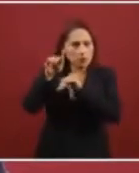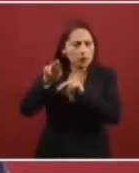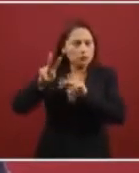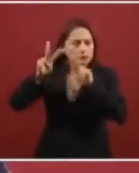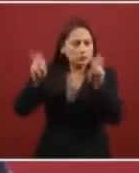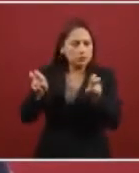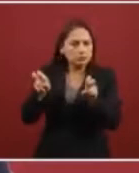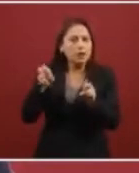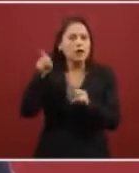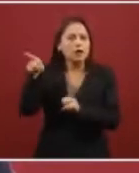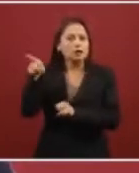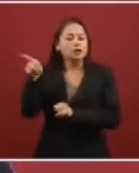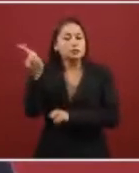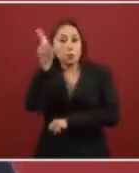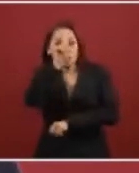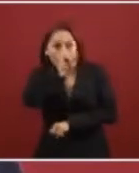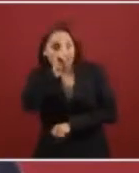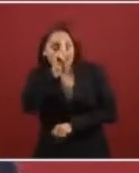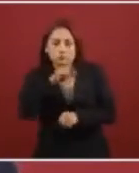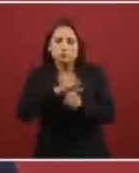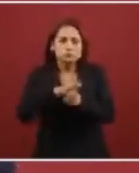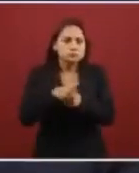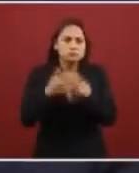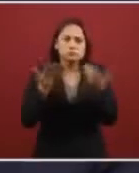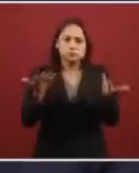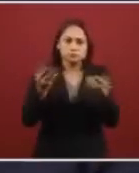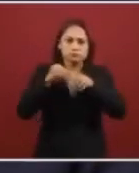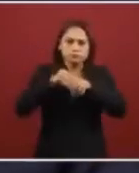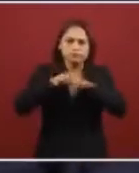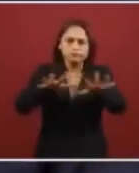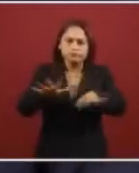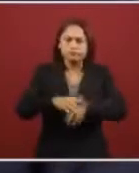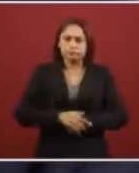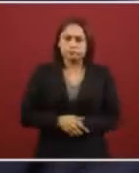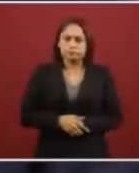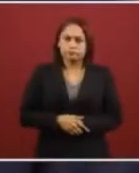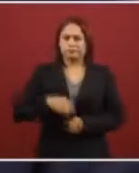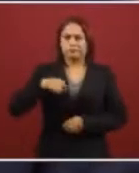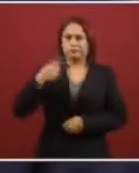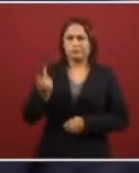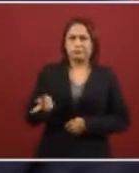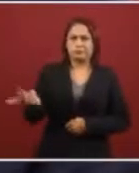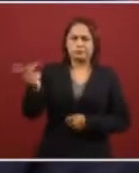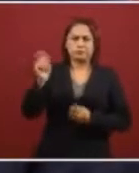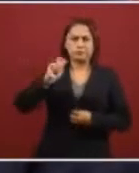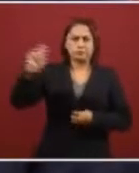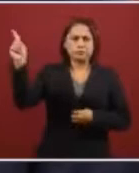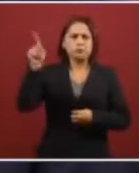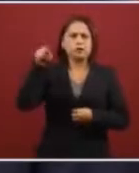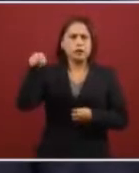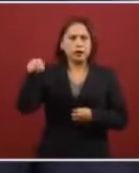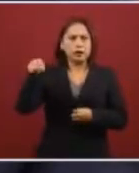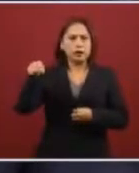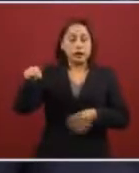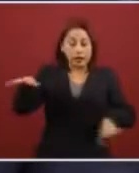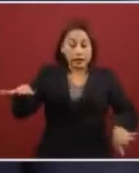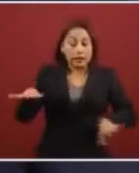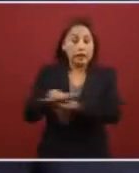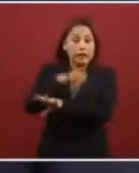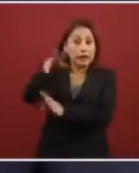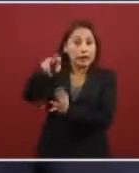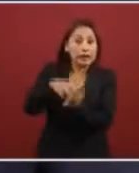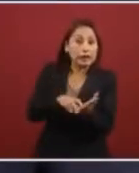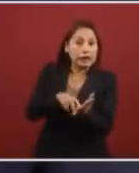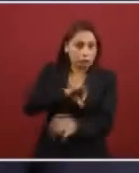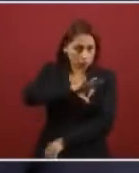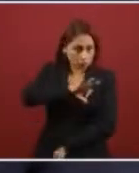matter. O sea, ¿se puede? It can be. O no se puede. Or it can't be. ¿Es clara la